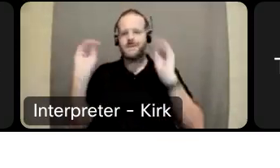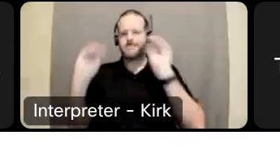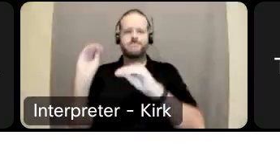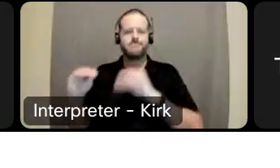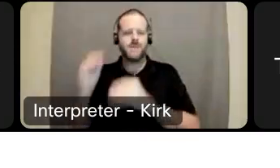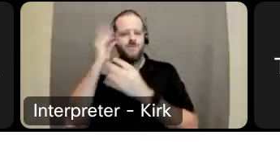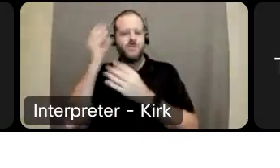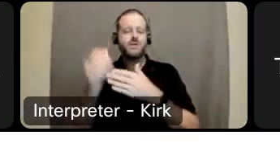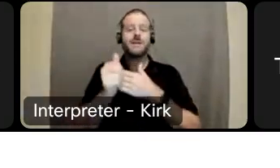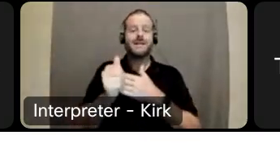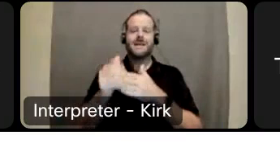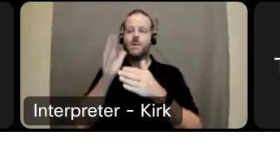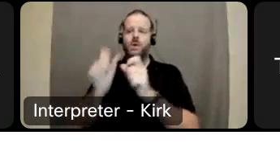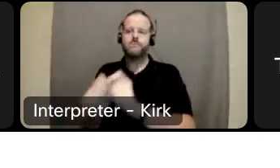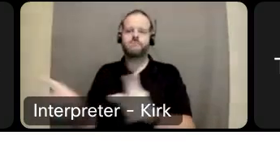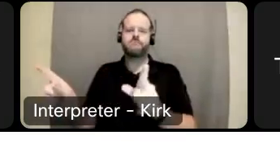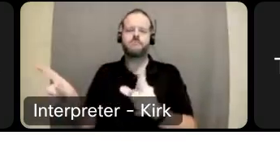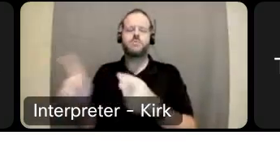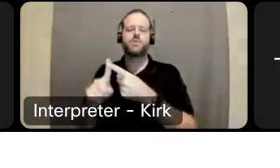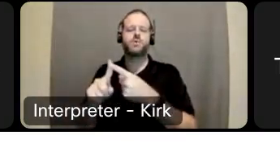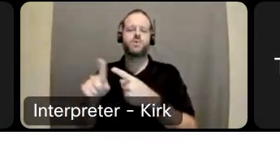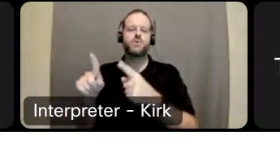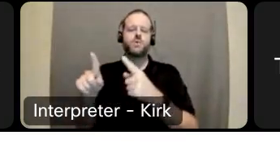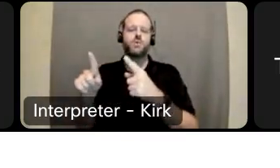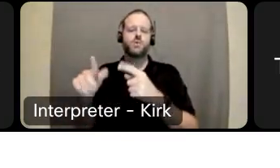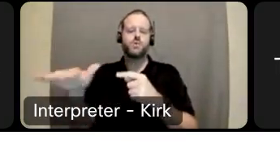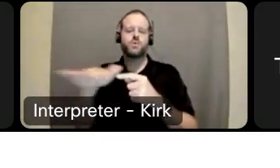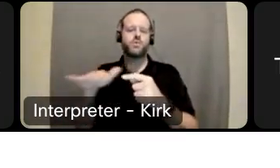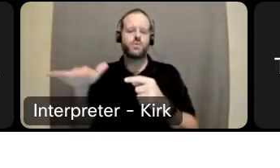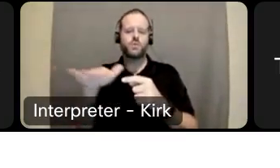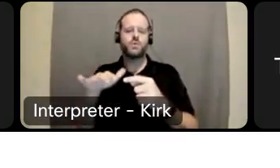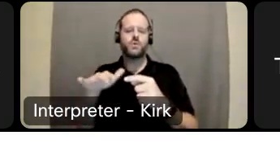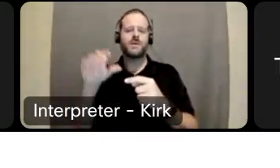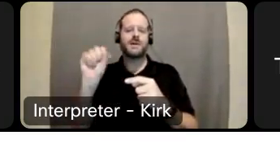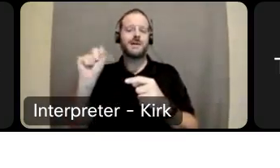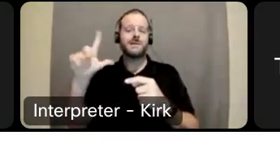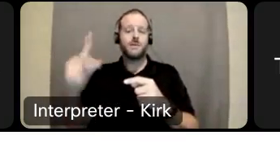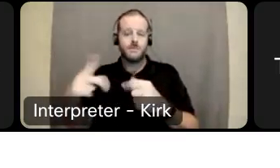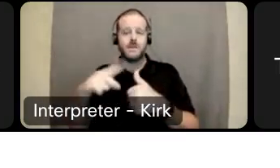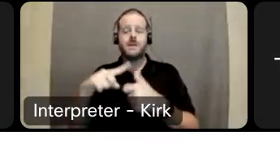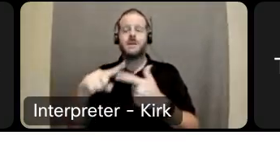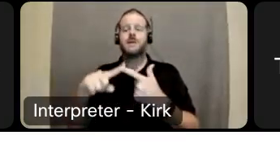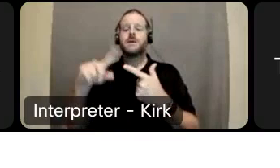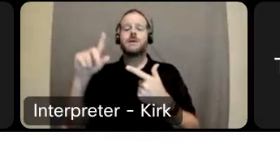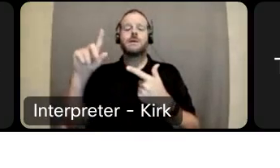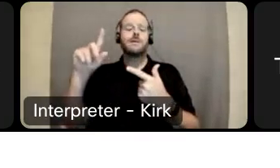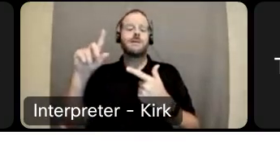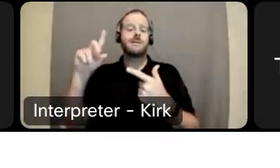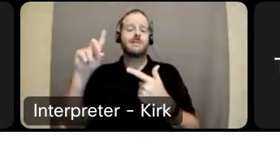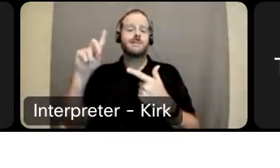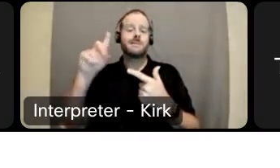lead then distributes that to our SLPs, teachers of hard of hearing, whoever else may